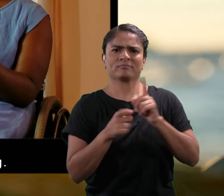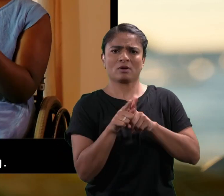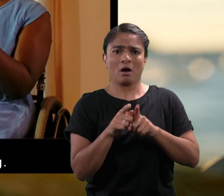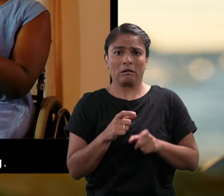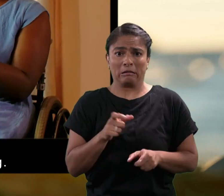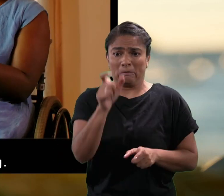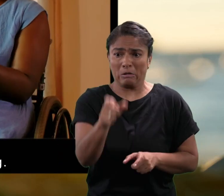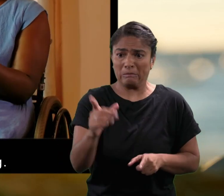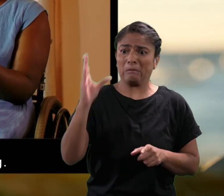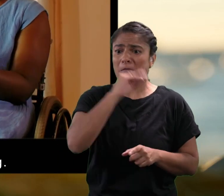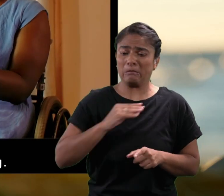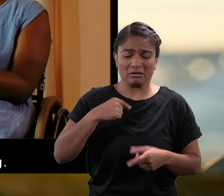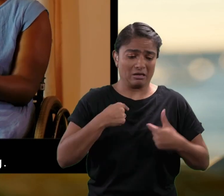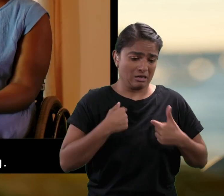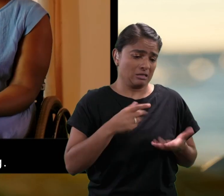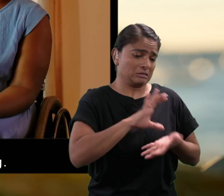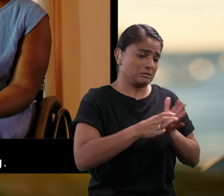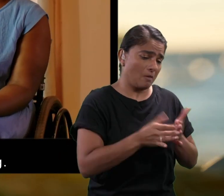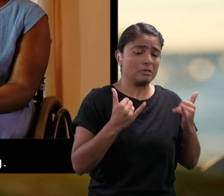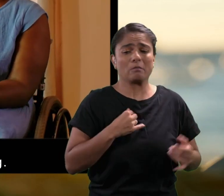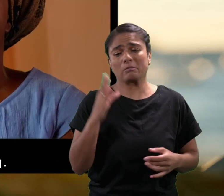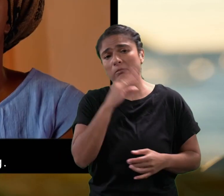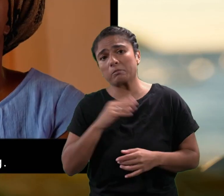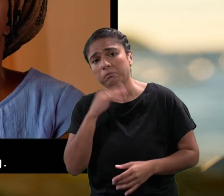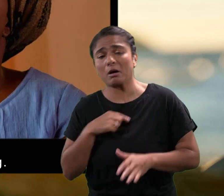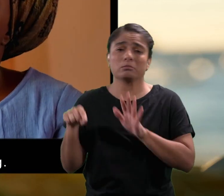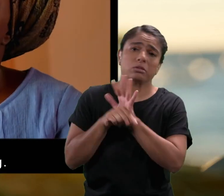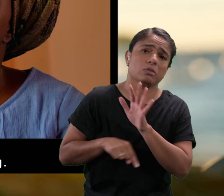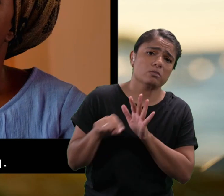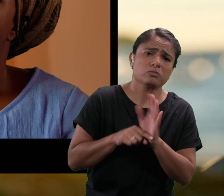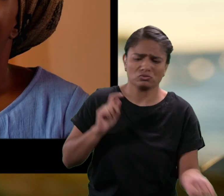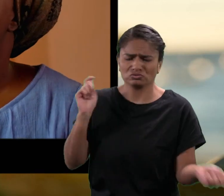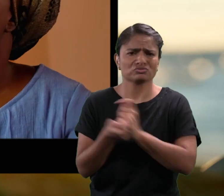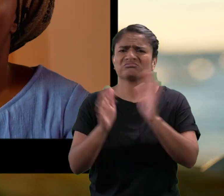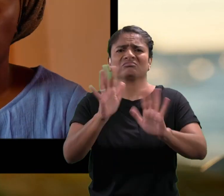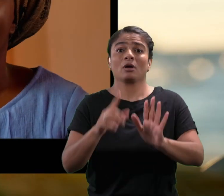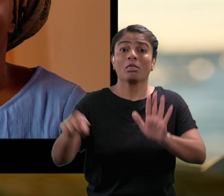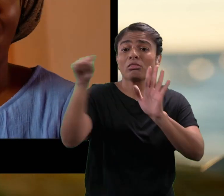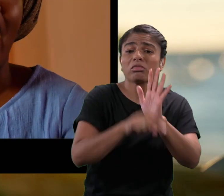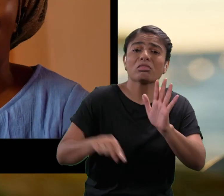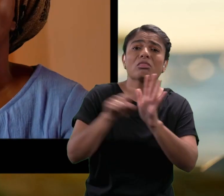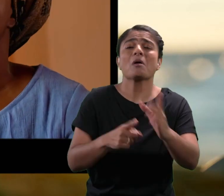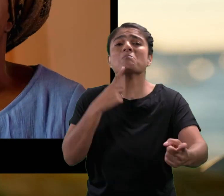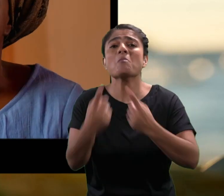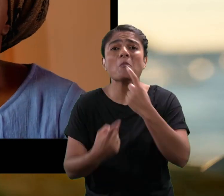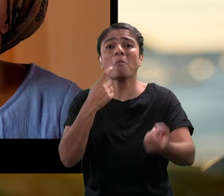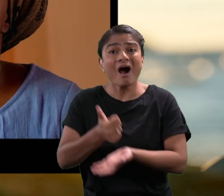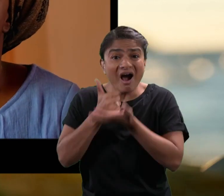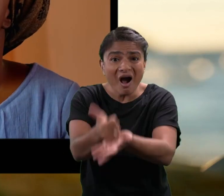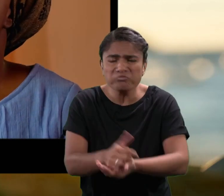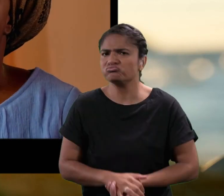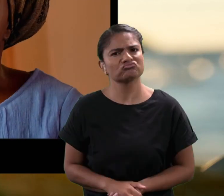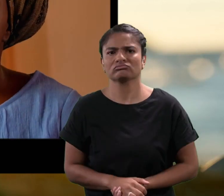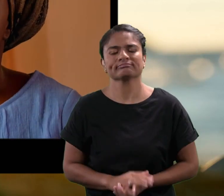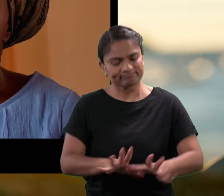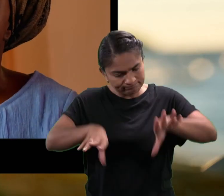like sutshintsha ngokube ngumuntu obhitha, umuntu osihleli nje uyacomplaina, like ucomplaina ayincedi mntu, you